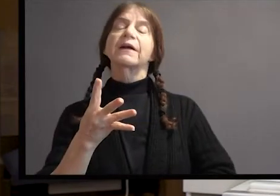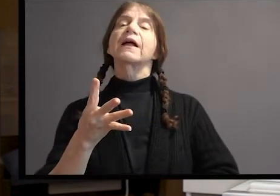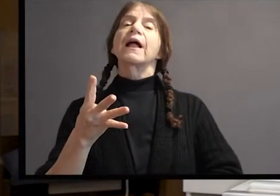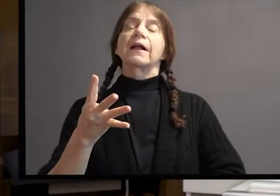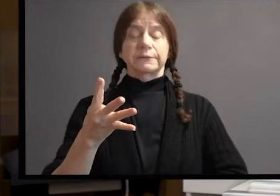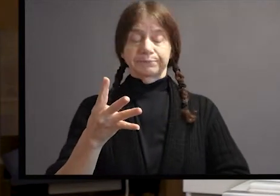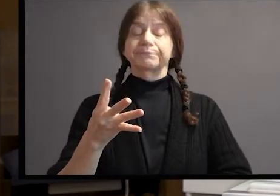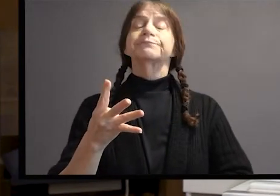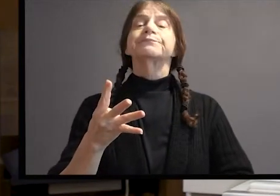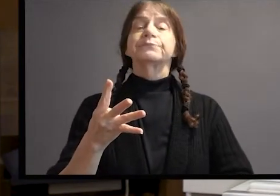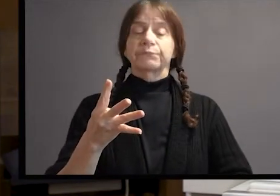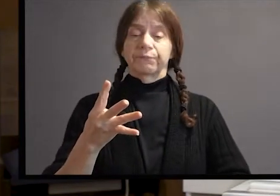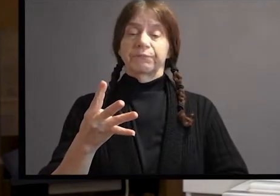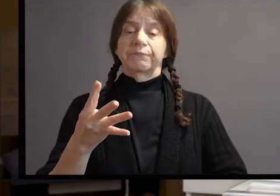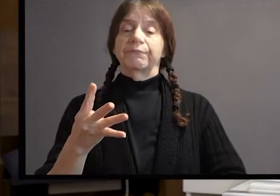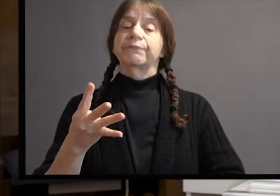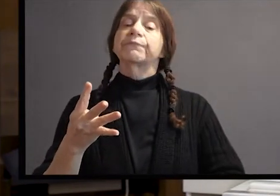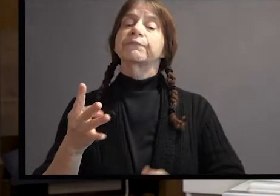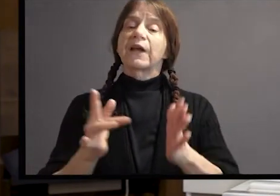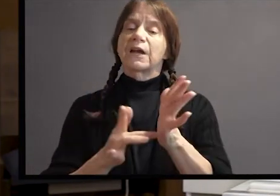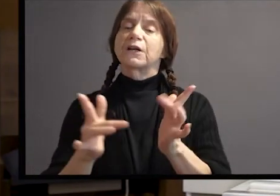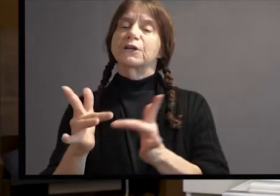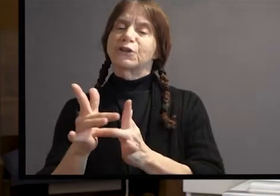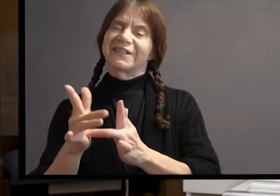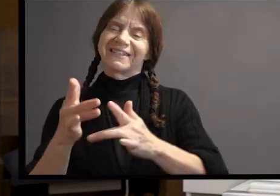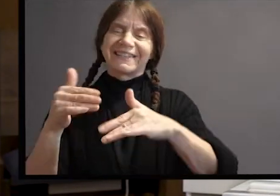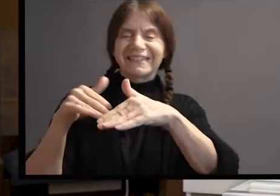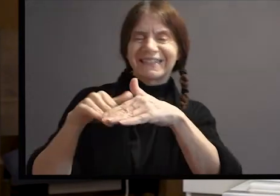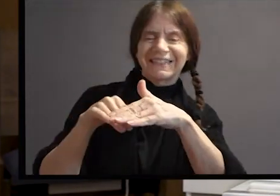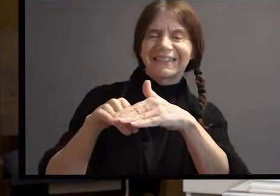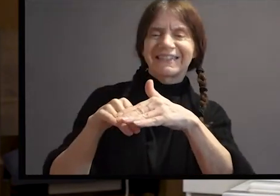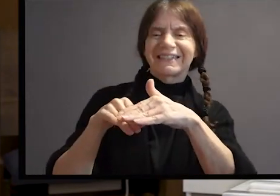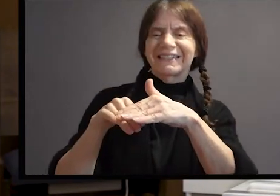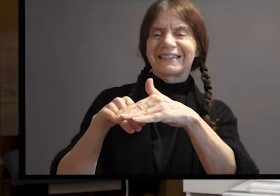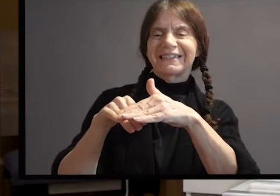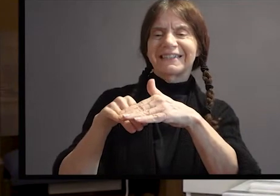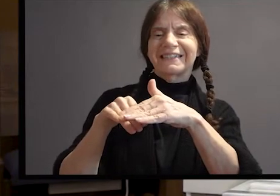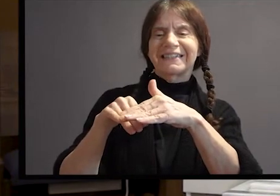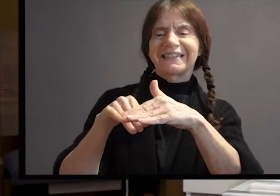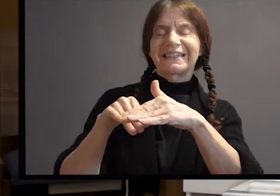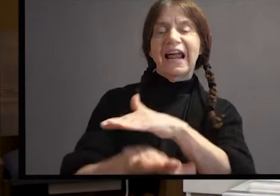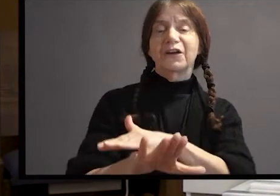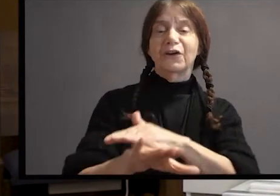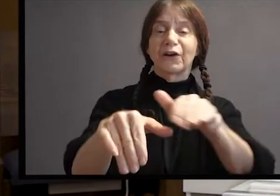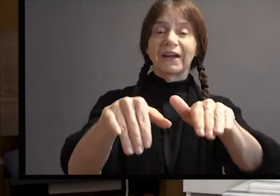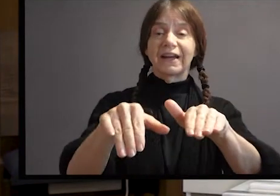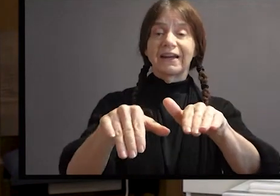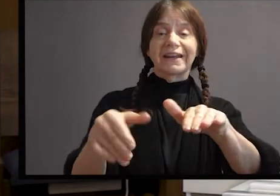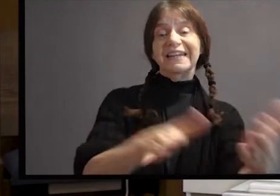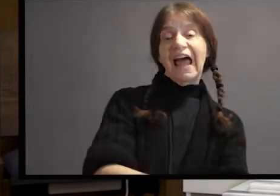of the lion. He entered into the darkness of your death.